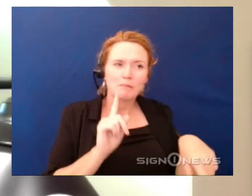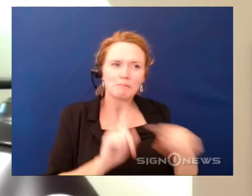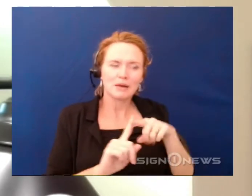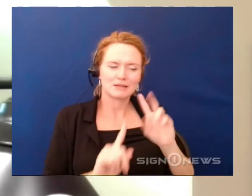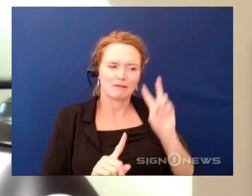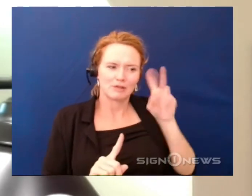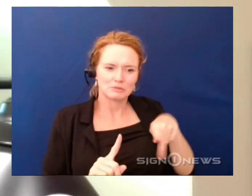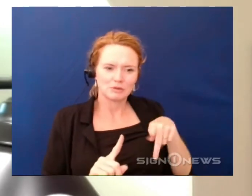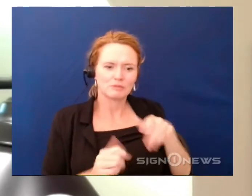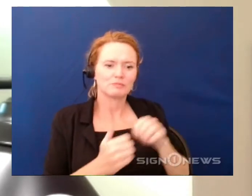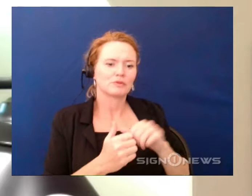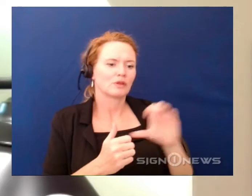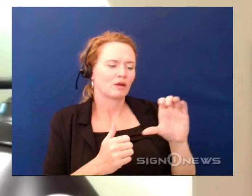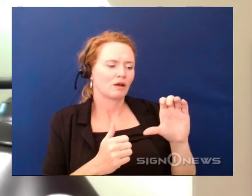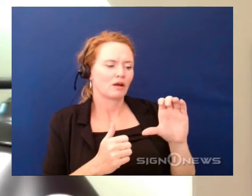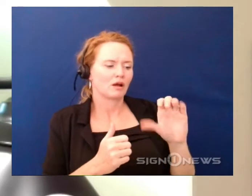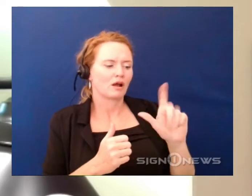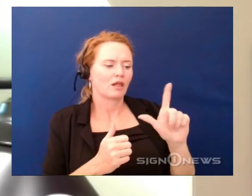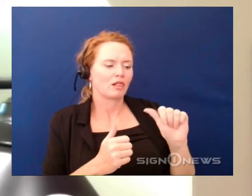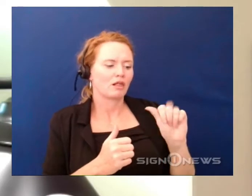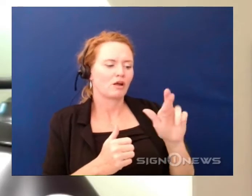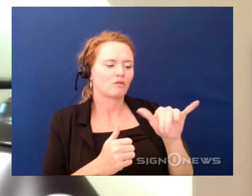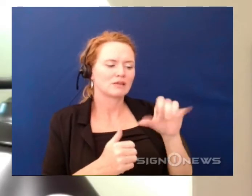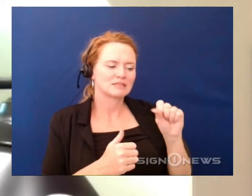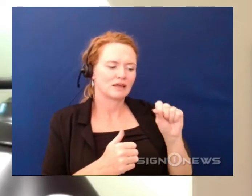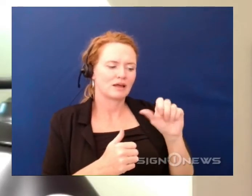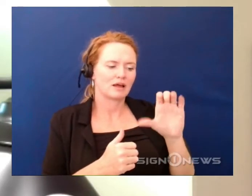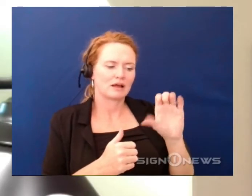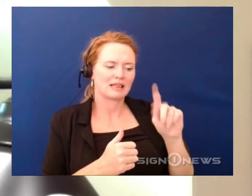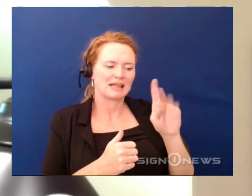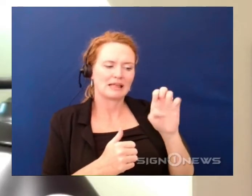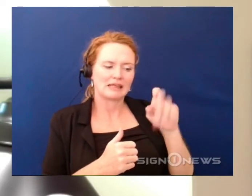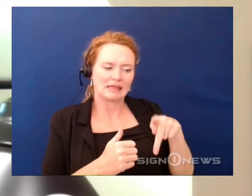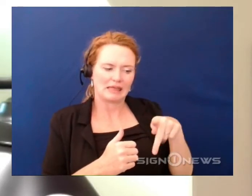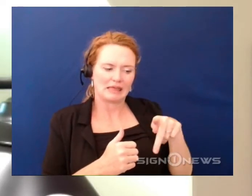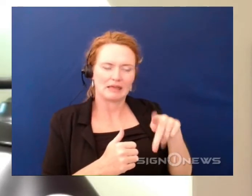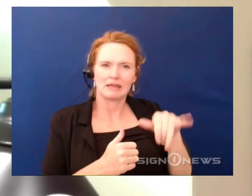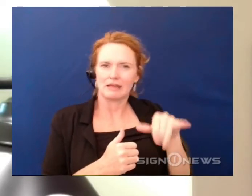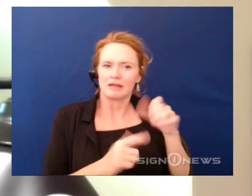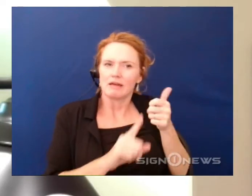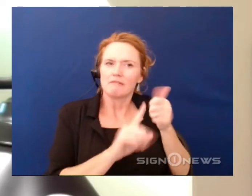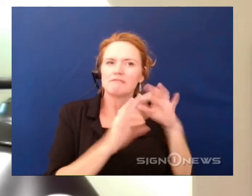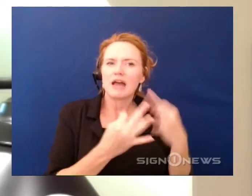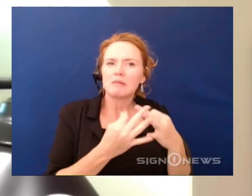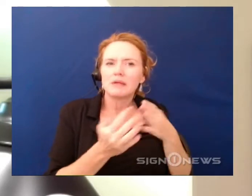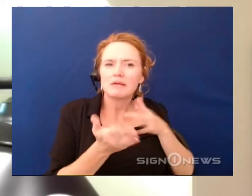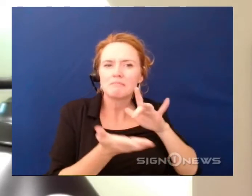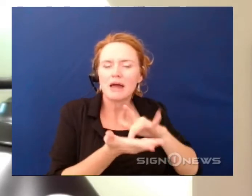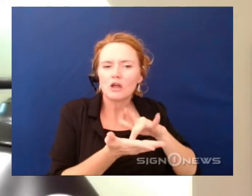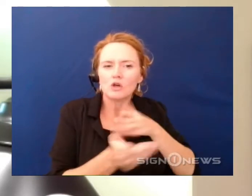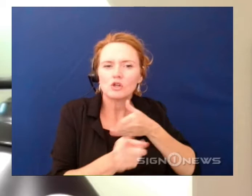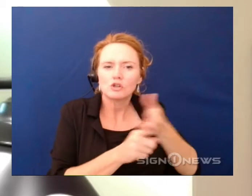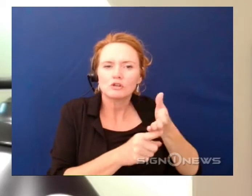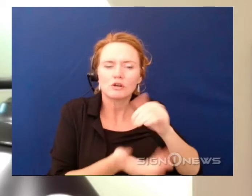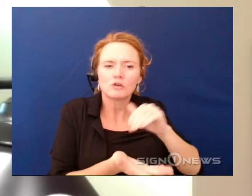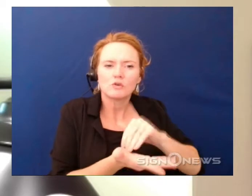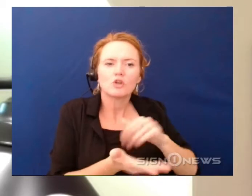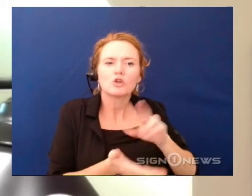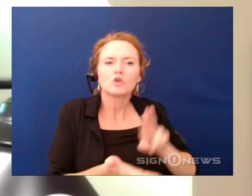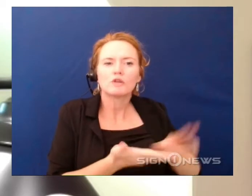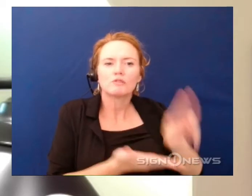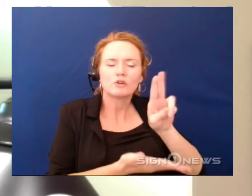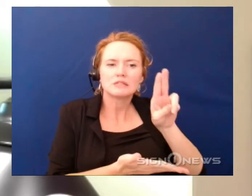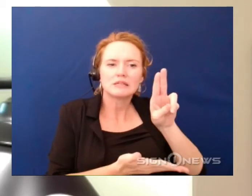Clarissa Kripke, who is a medical doctor and clinical professor of family and community medicine at the University of California,